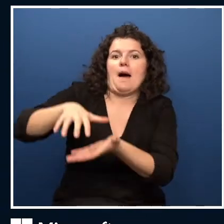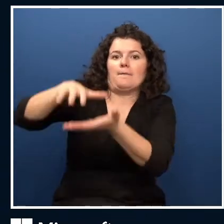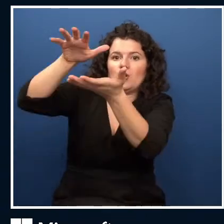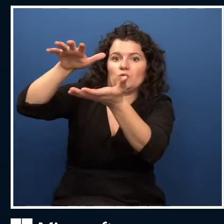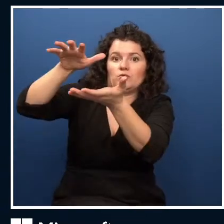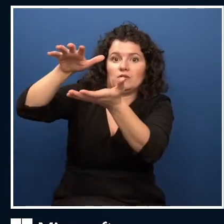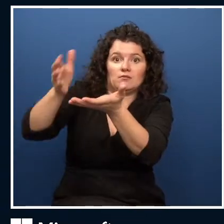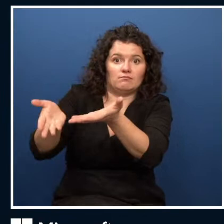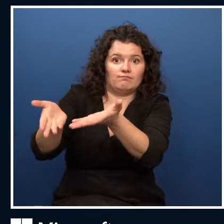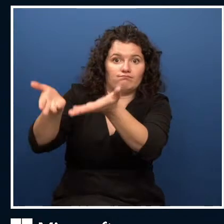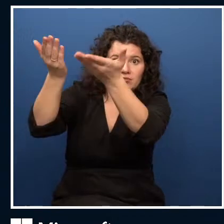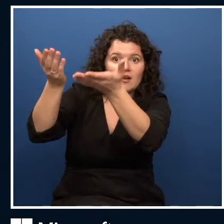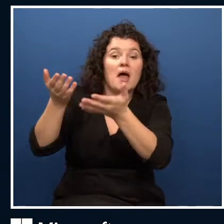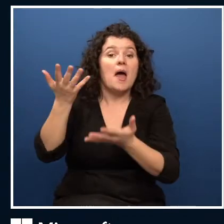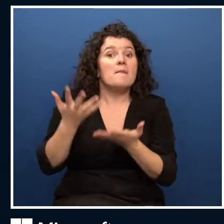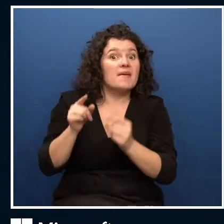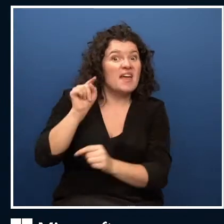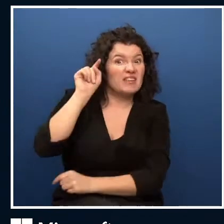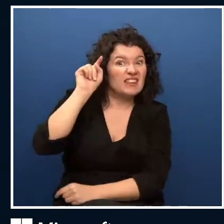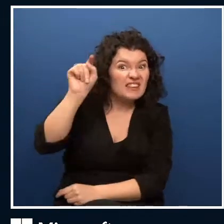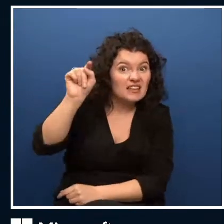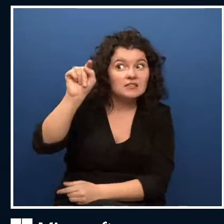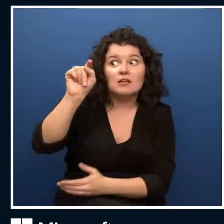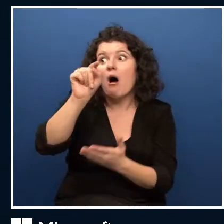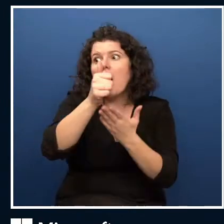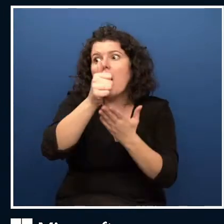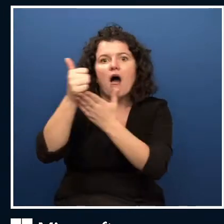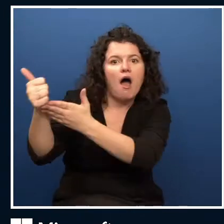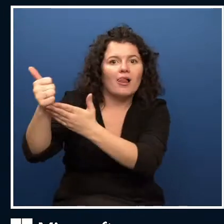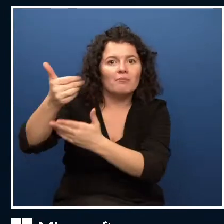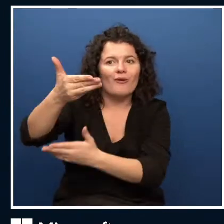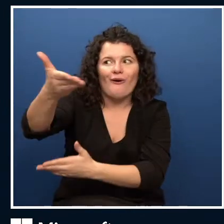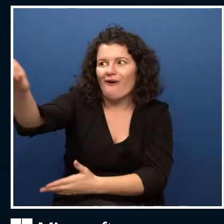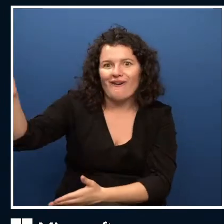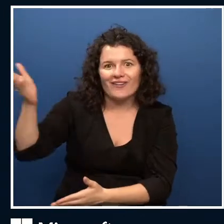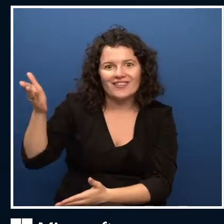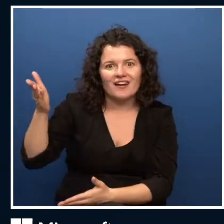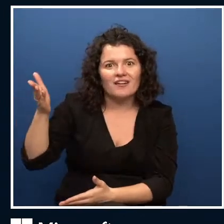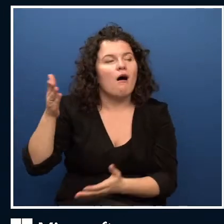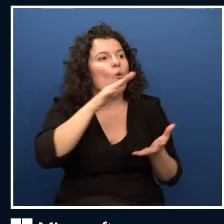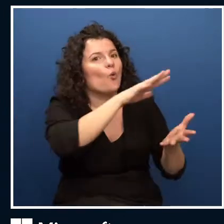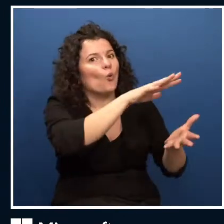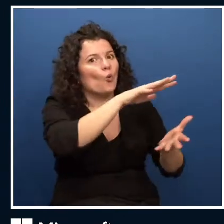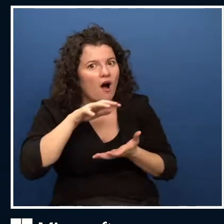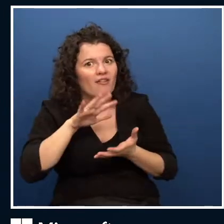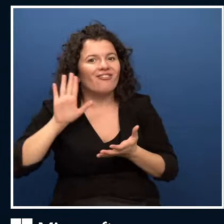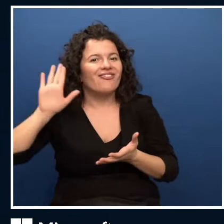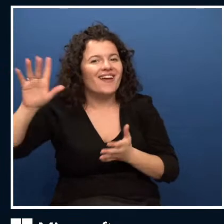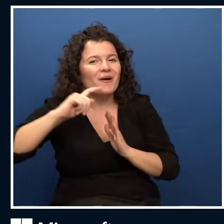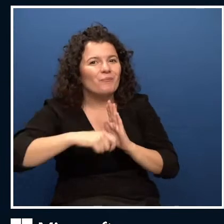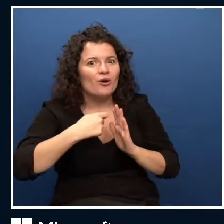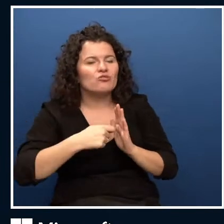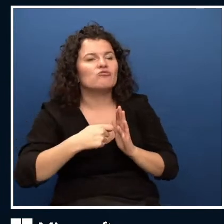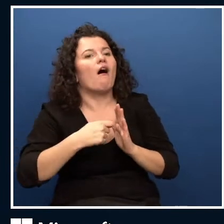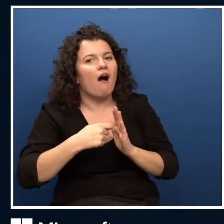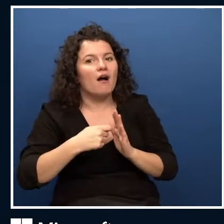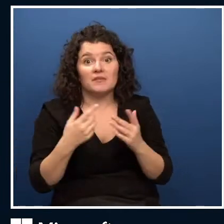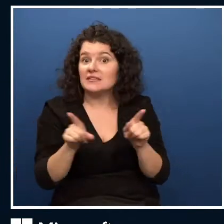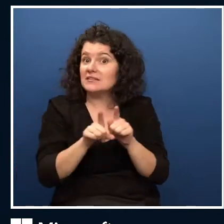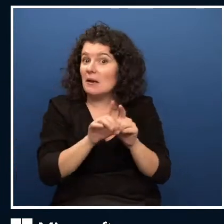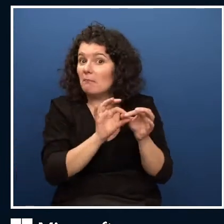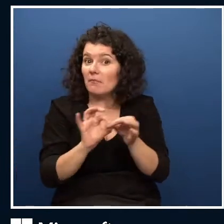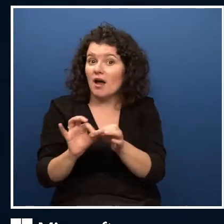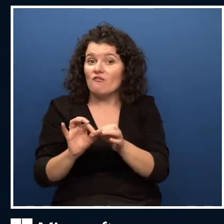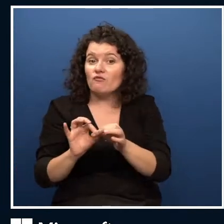that you made may be useful for someone in their research project, maybe useful for them in their hackathon project, right? So it gives you that